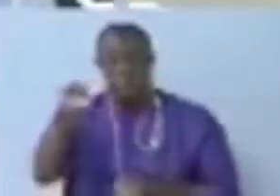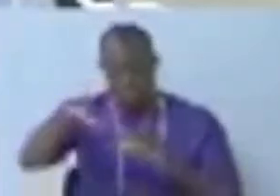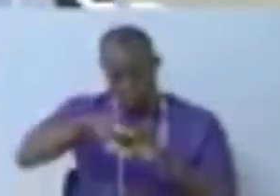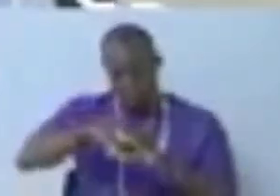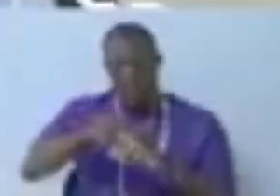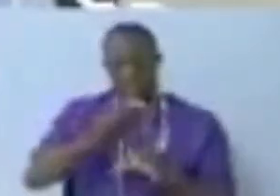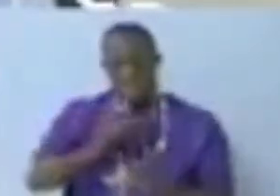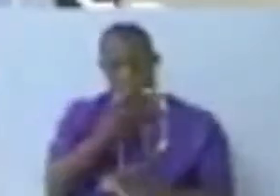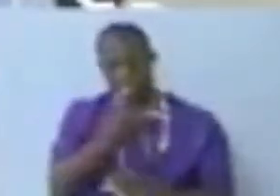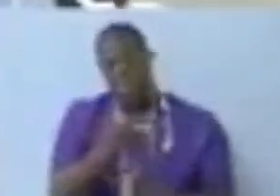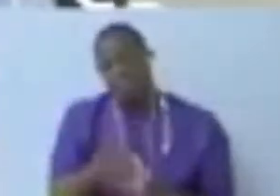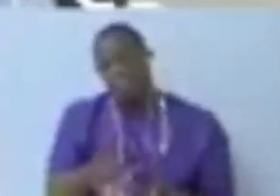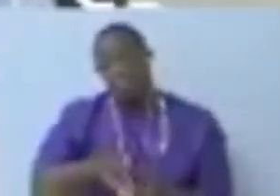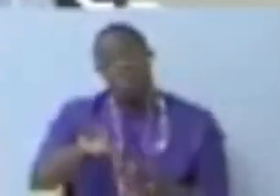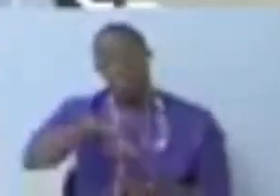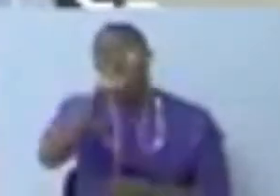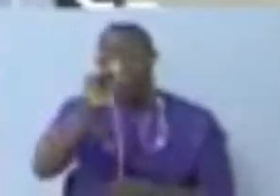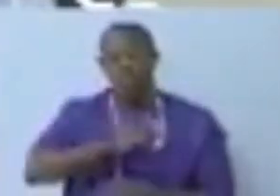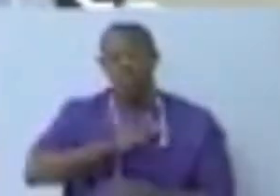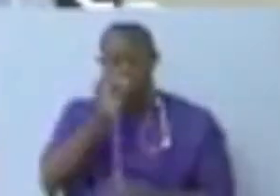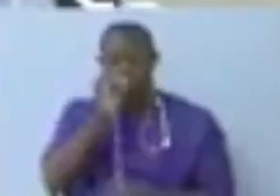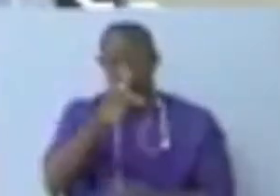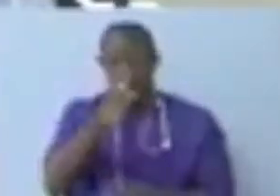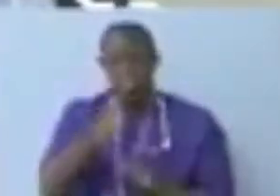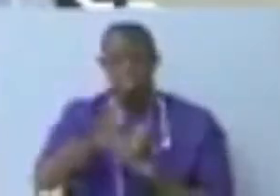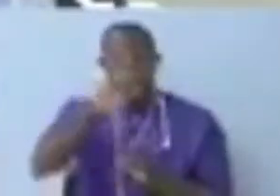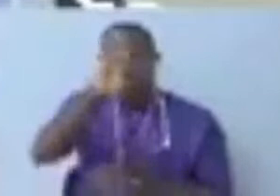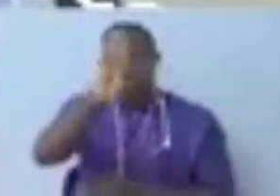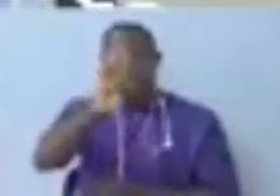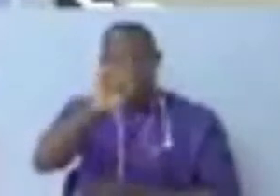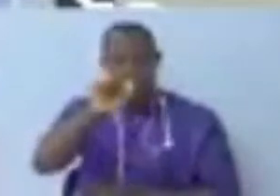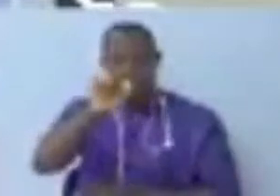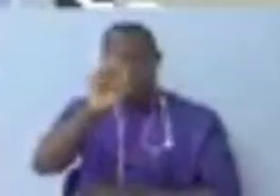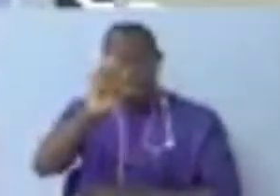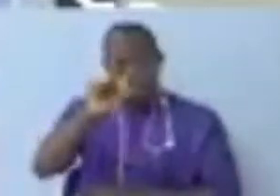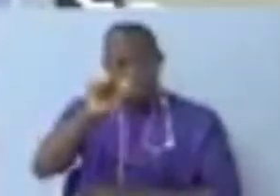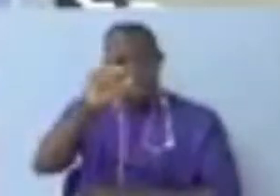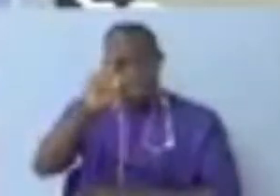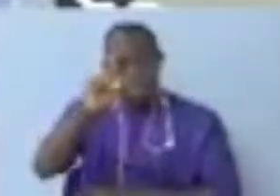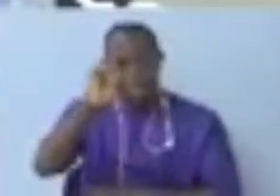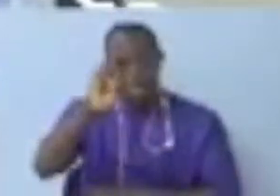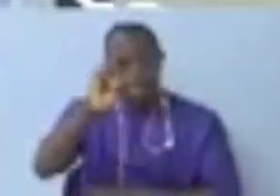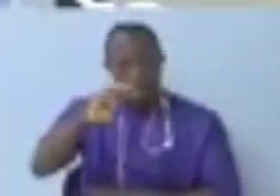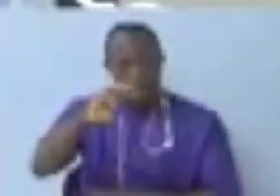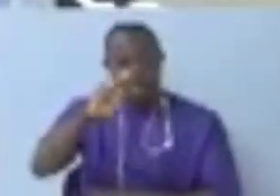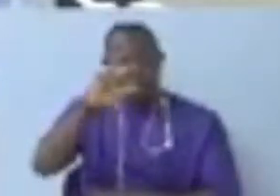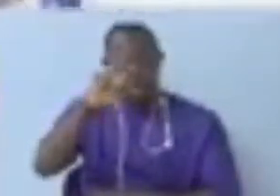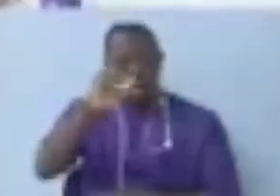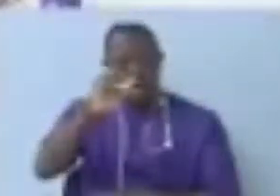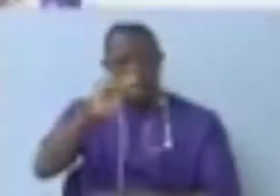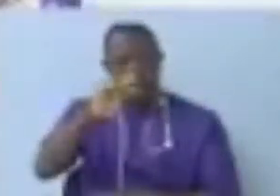He said Babadinding Jobarteh, Minister of Justice, was present.